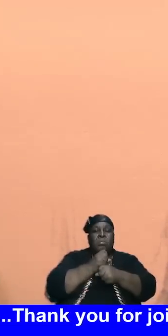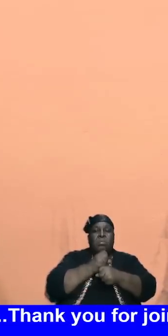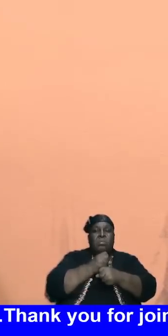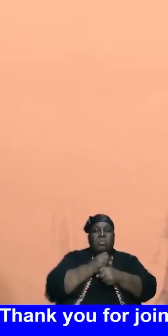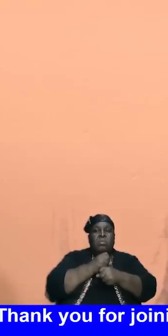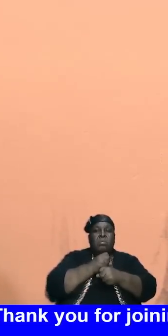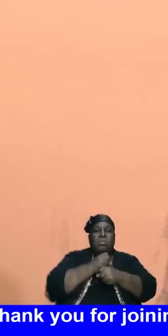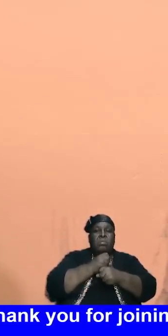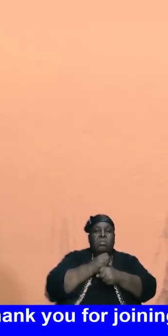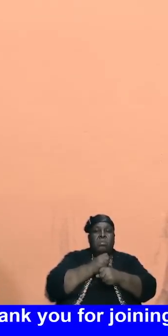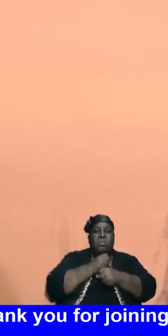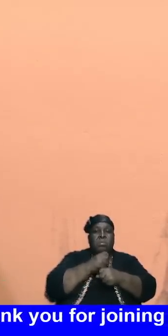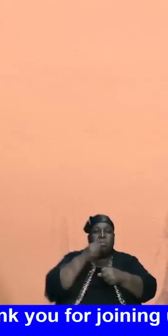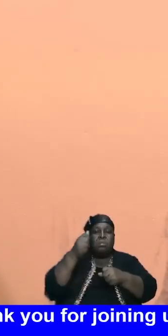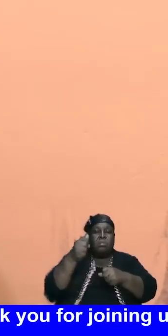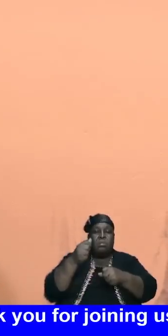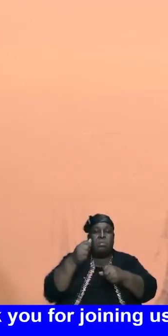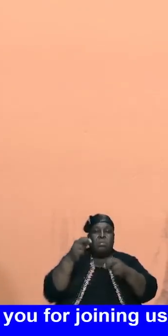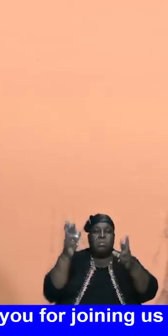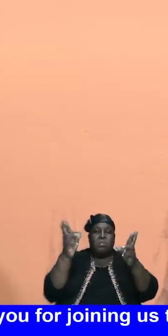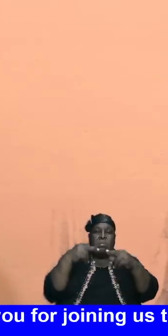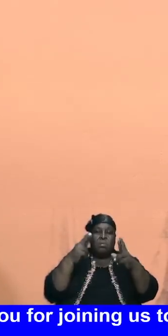have a great